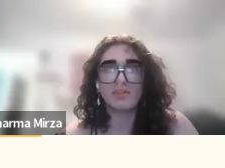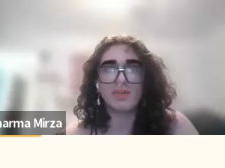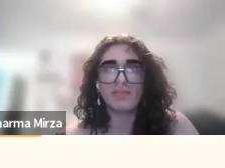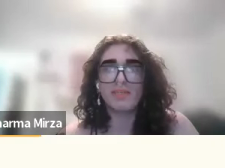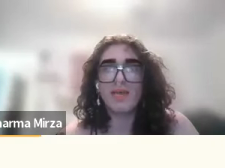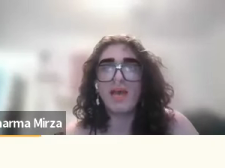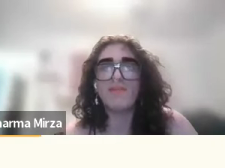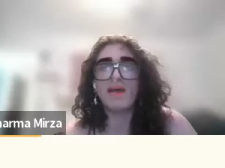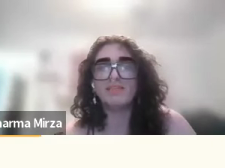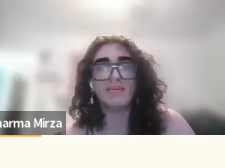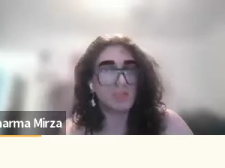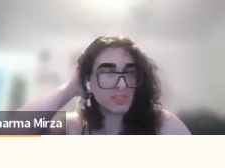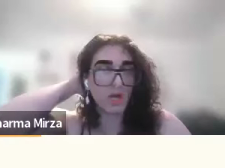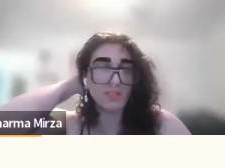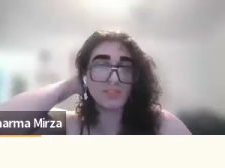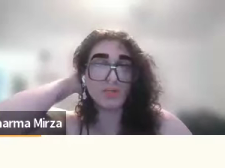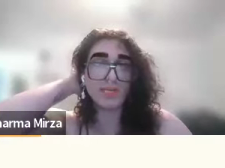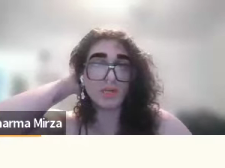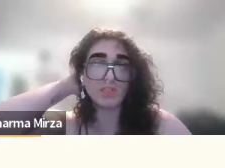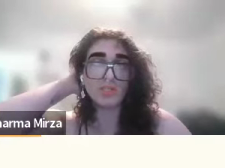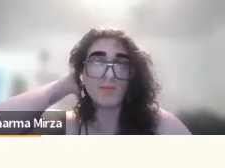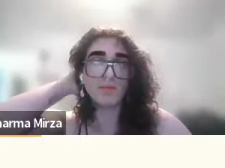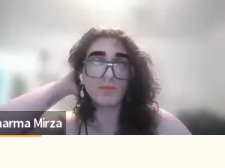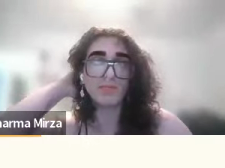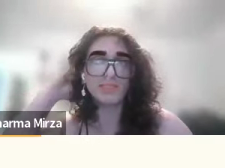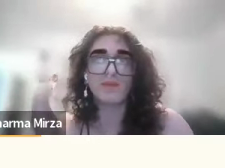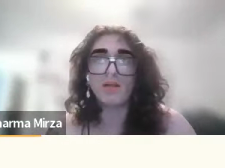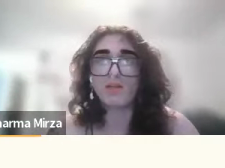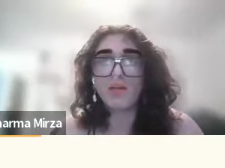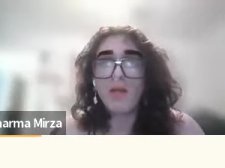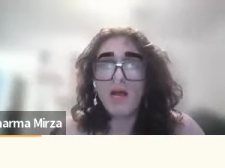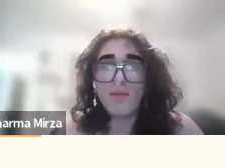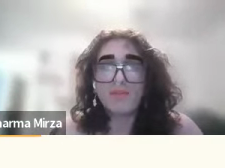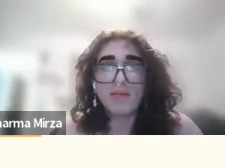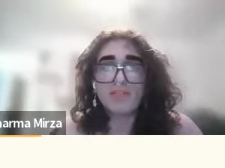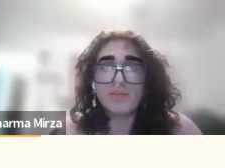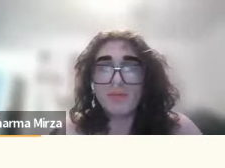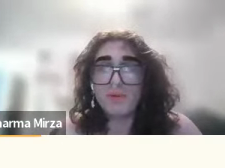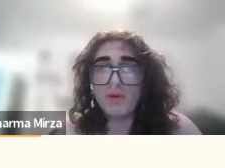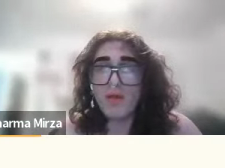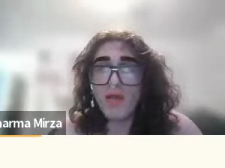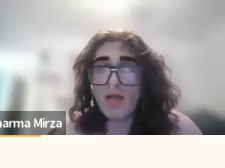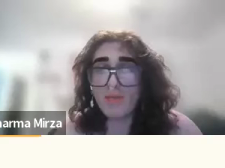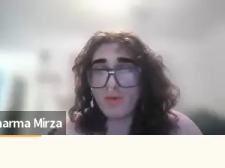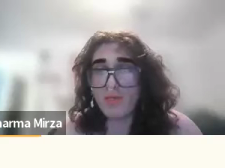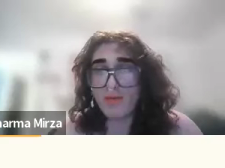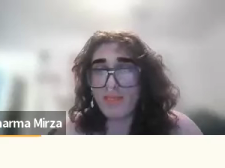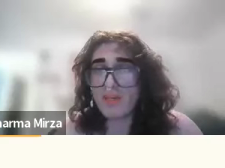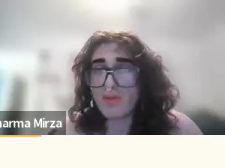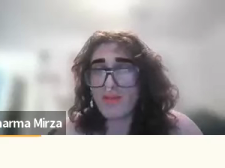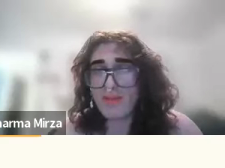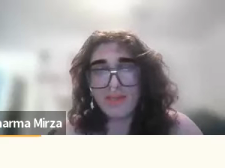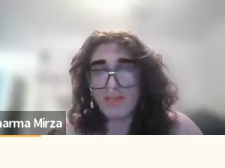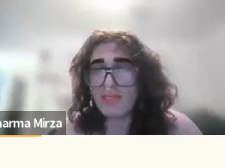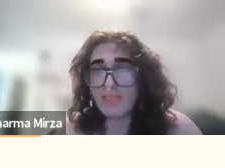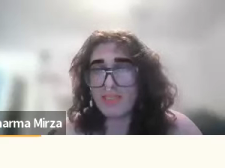and more dangerous. And that danger is concentrated largely among communities of color and transgender people in Oregon, right?